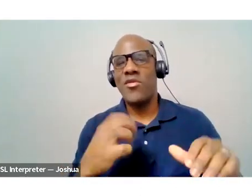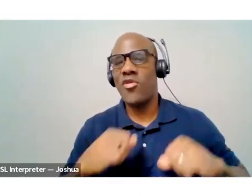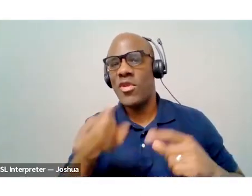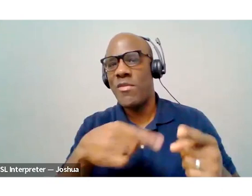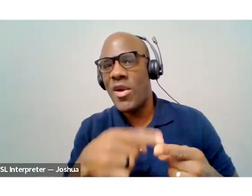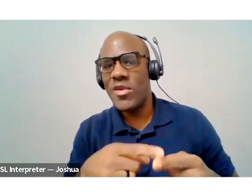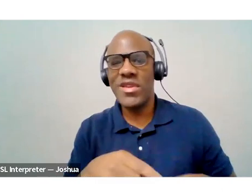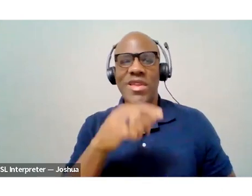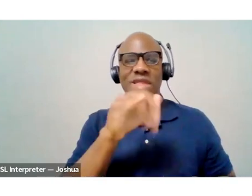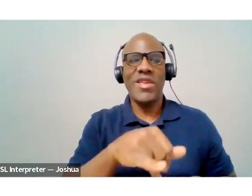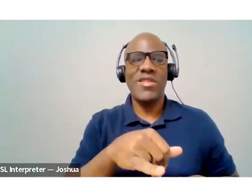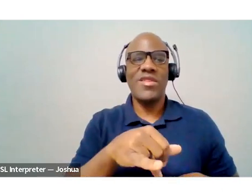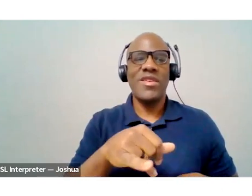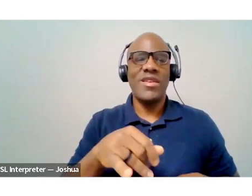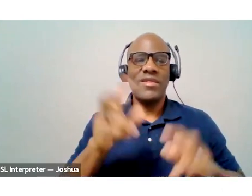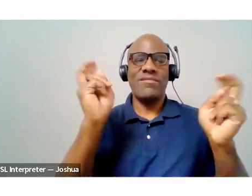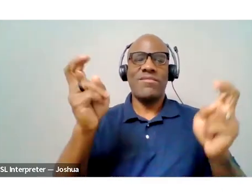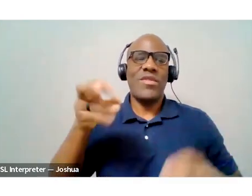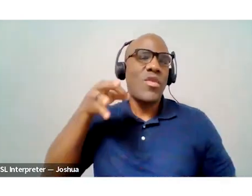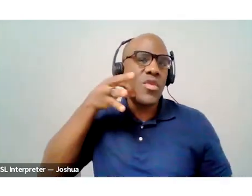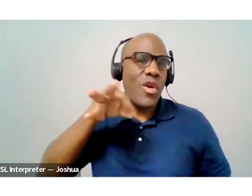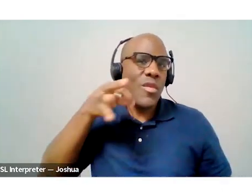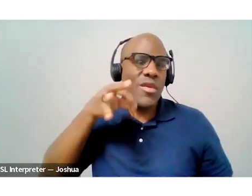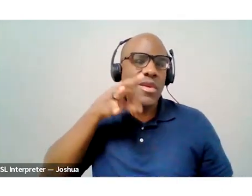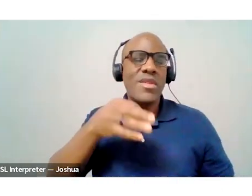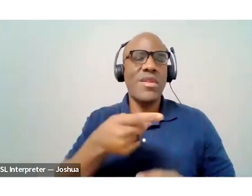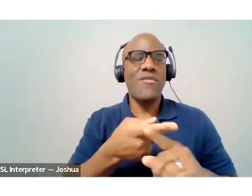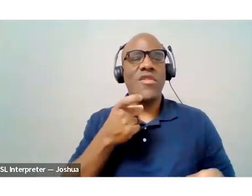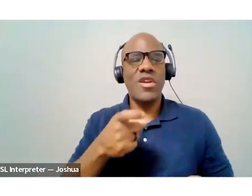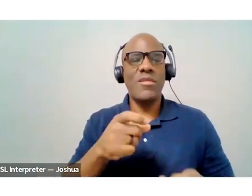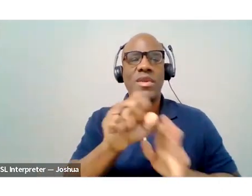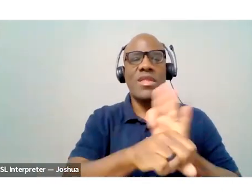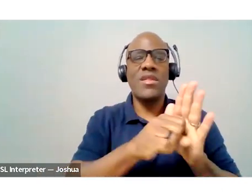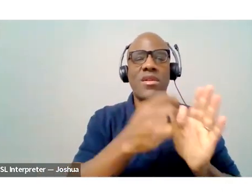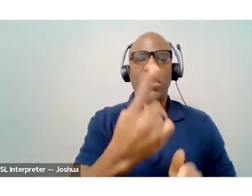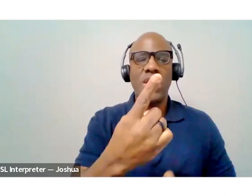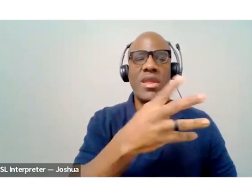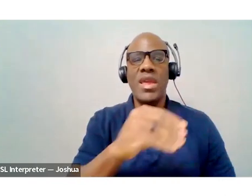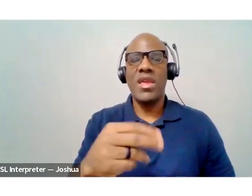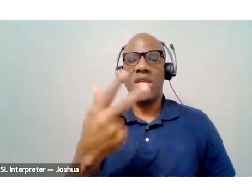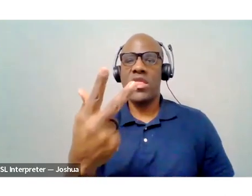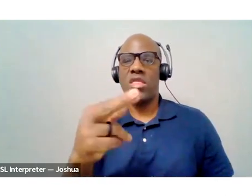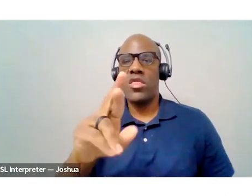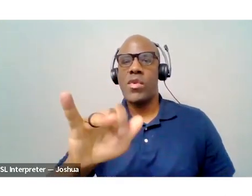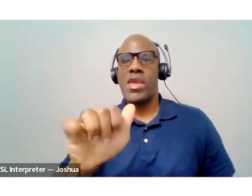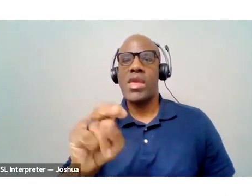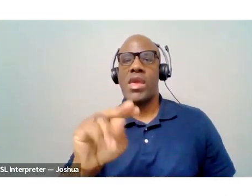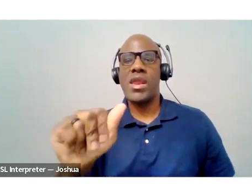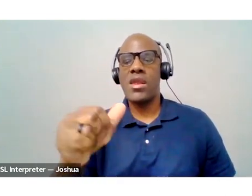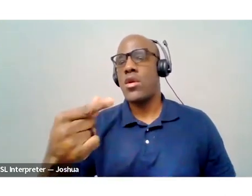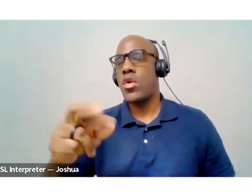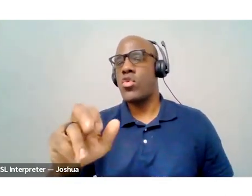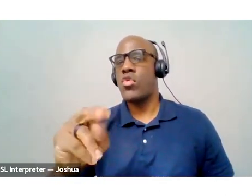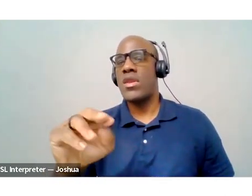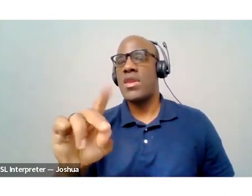season 1, and then Ariana Grande from season 2. This is from season 1. Rami, we protect women